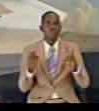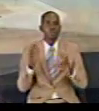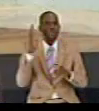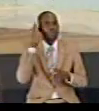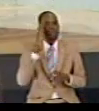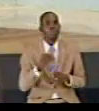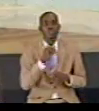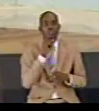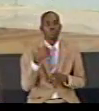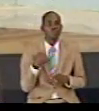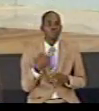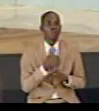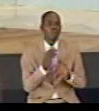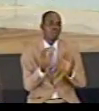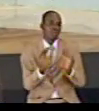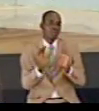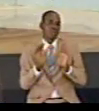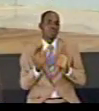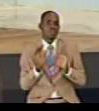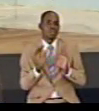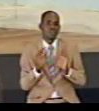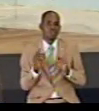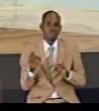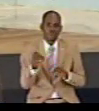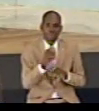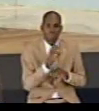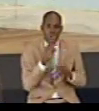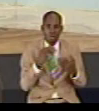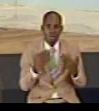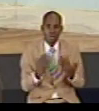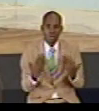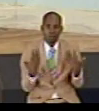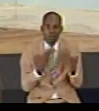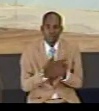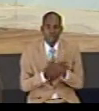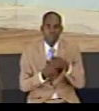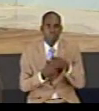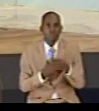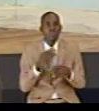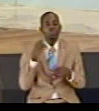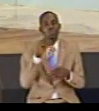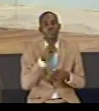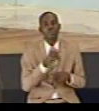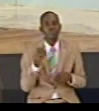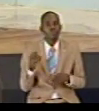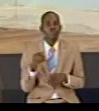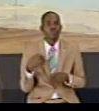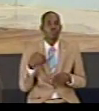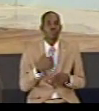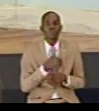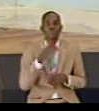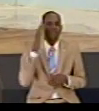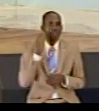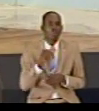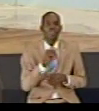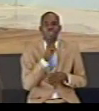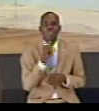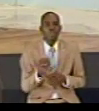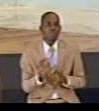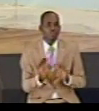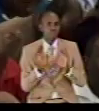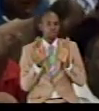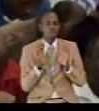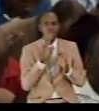we fear. Any person afraid there? Therefore will we not fear. I said,